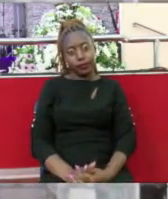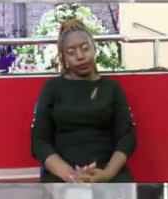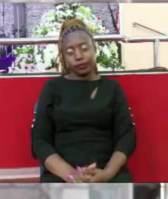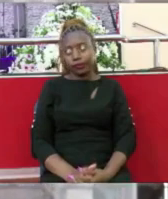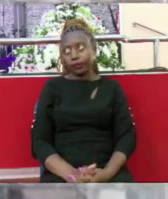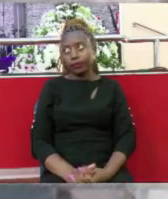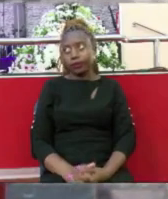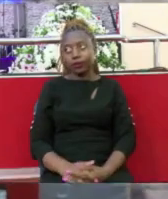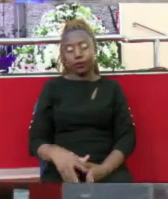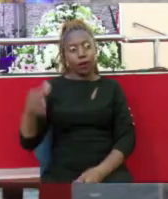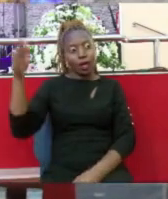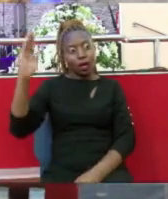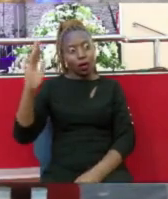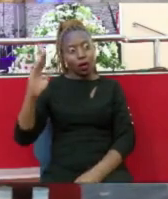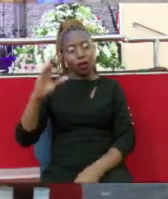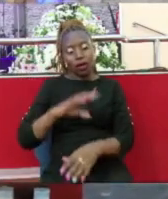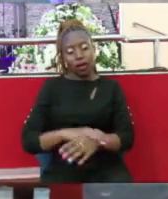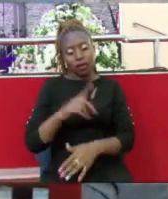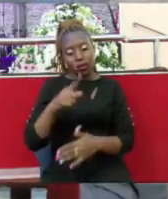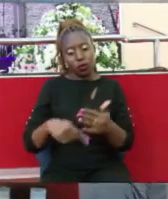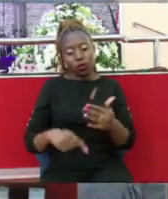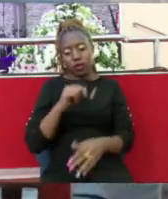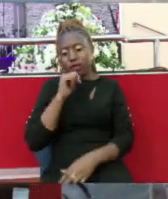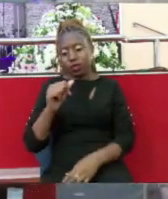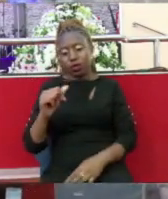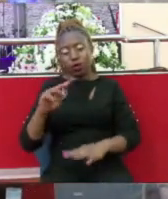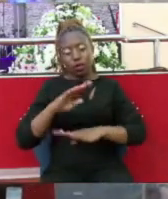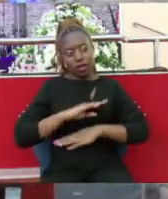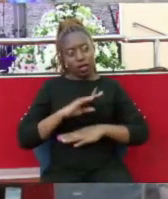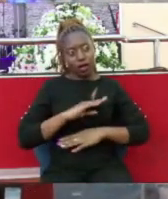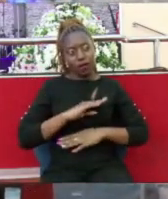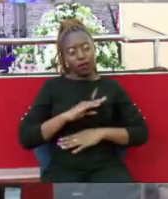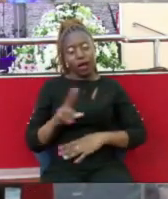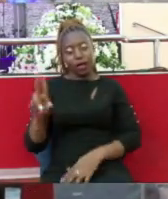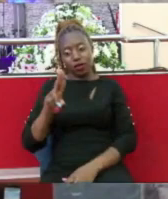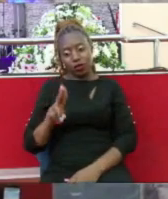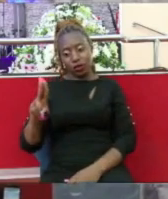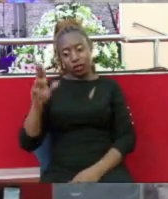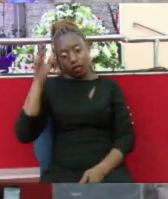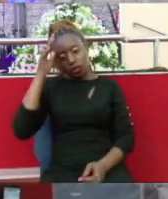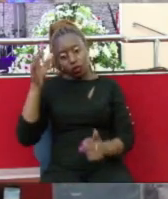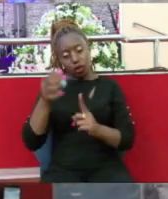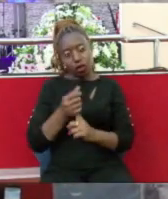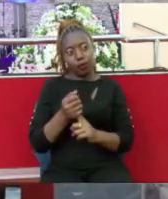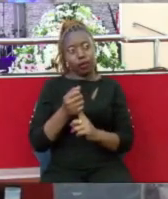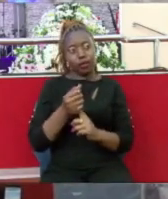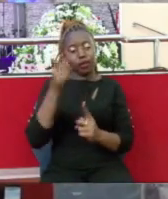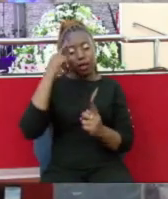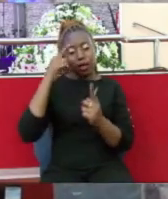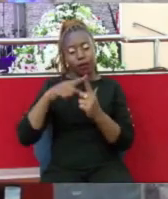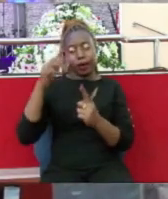kujumlisha. God takes what is insufficient and uses it to accomplish his purposes. Mungu anachukua kidogo kilicho hapa na nakitumia